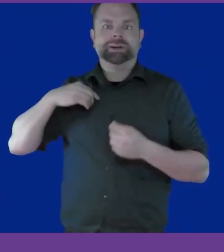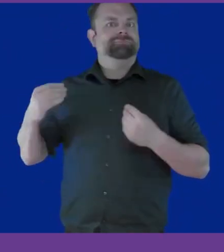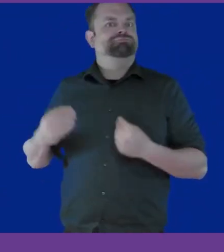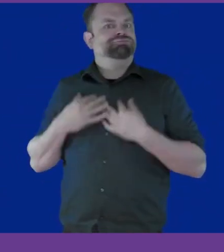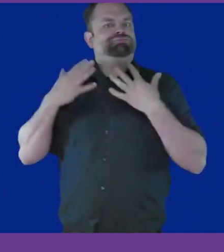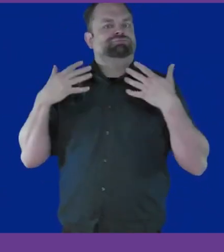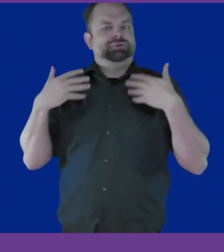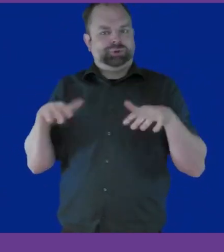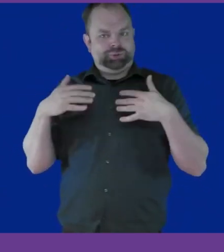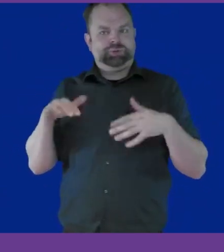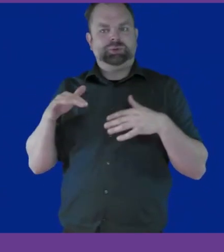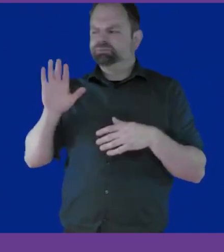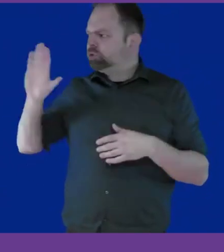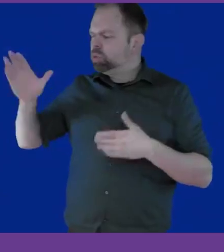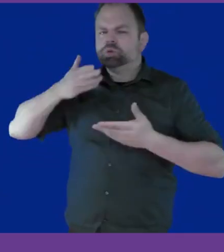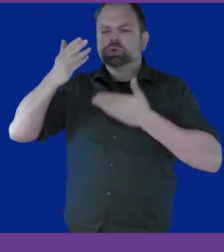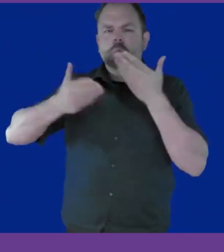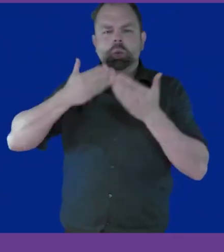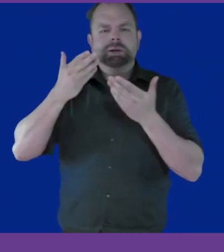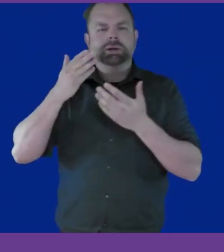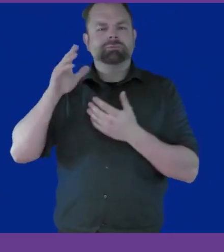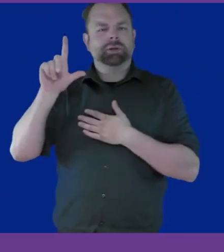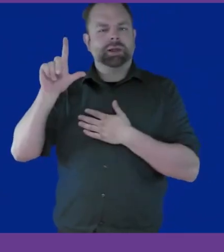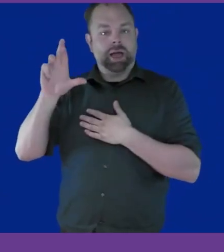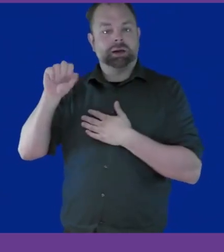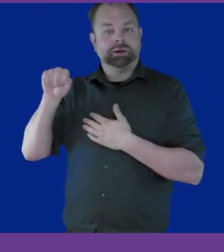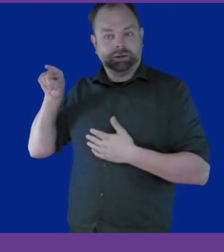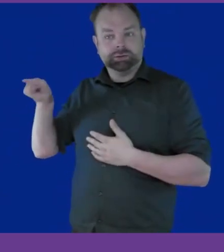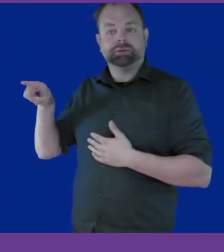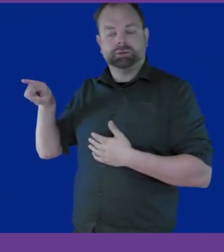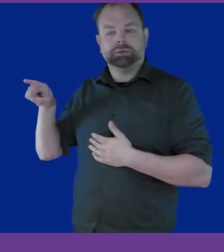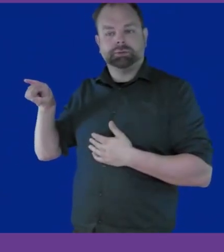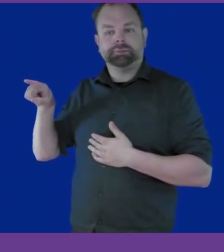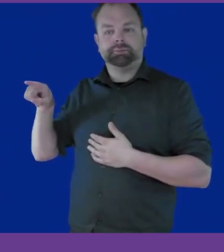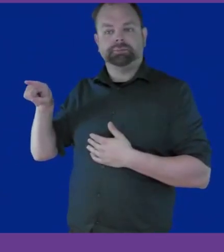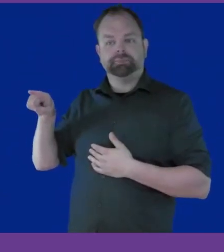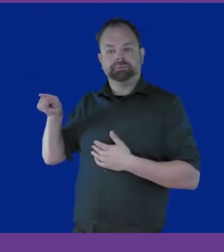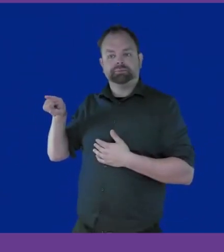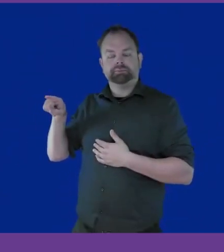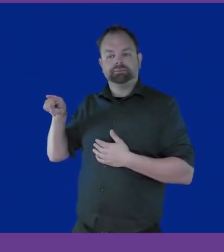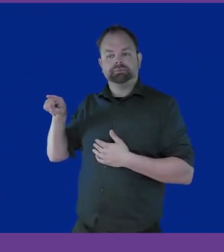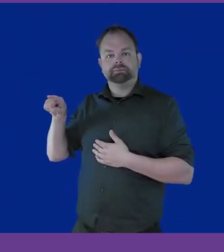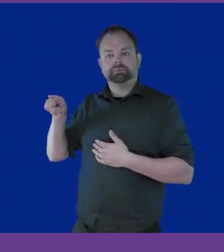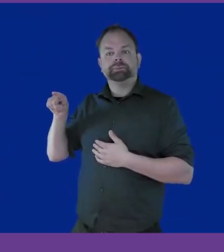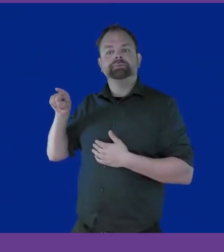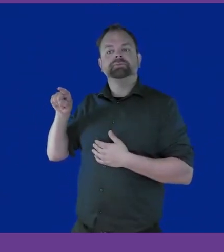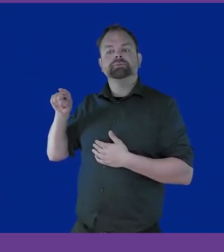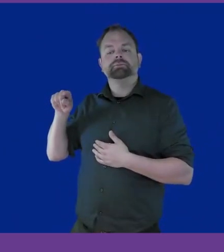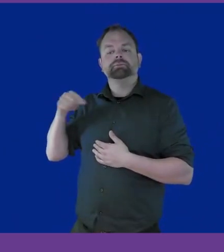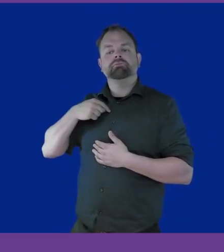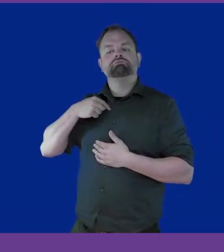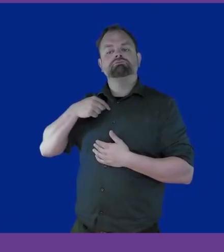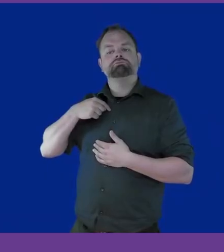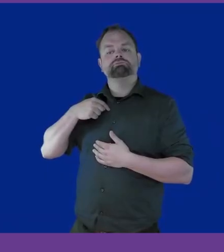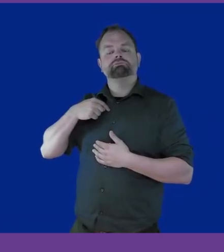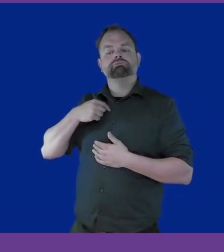years old. So I had her for a long time. And I also noted that we have come a long way, because when I was a